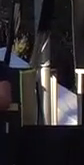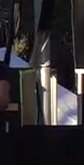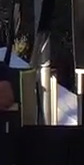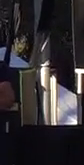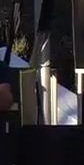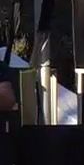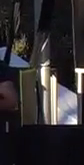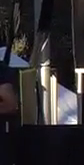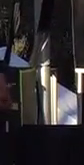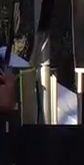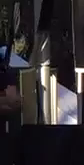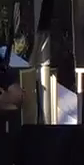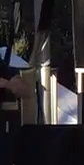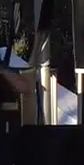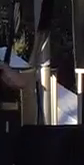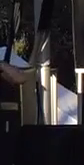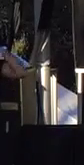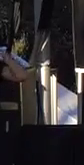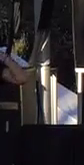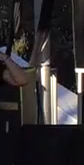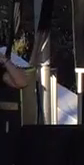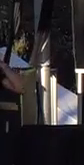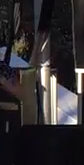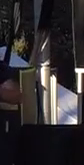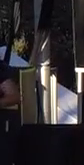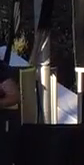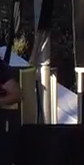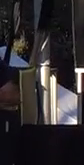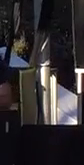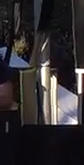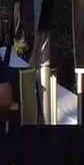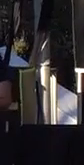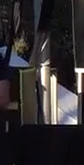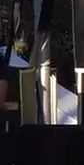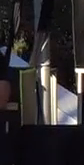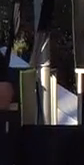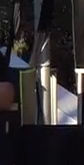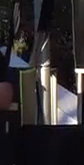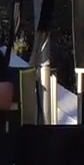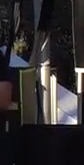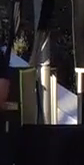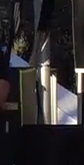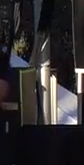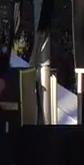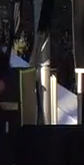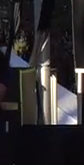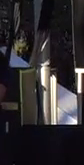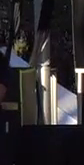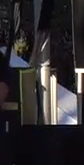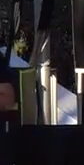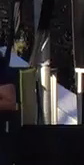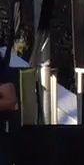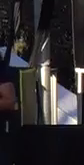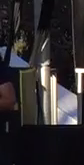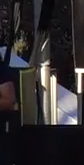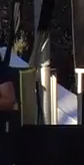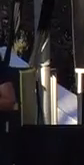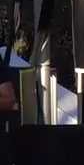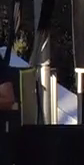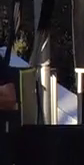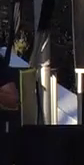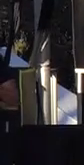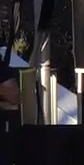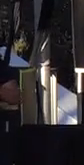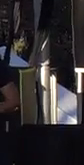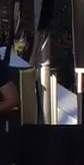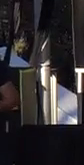with a smile on his face and an unwavering spirit that everyone in our unit cherished. We grieved again